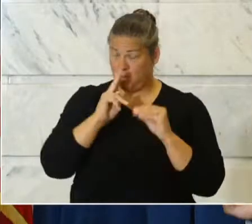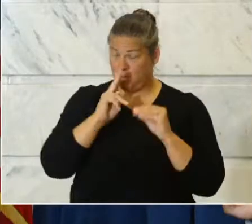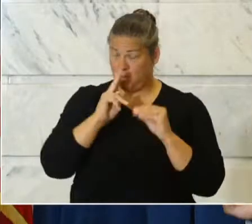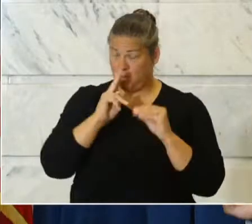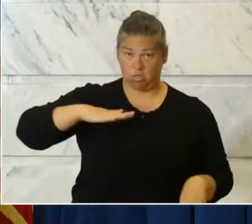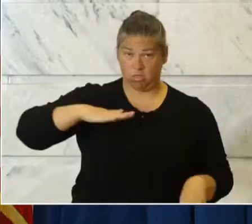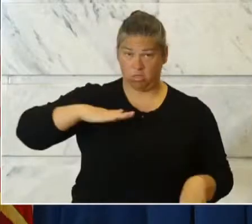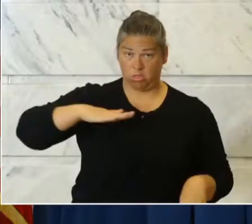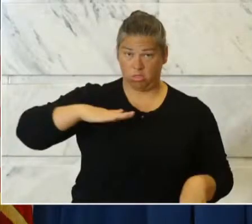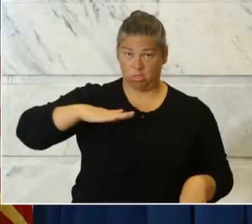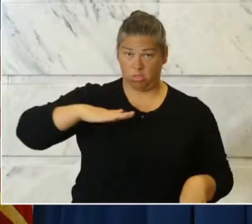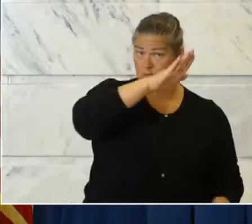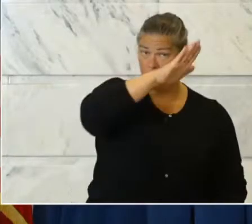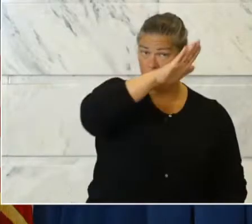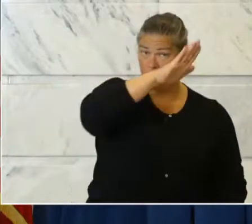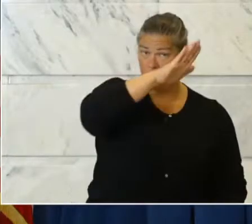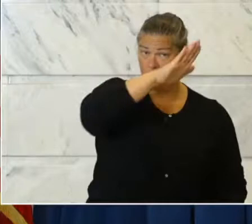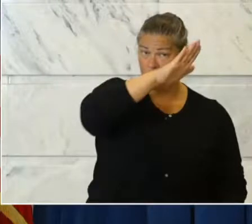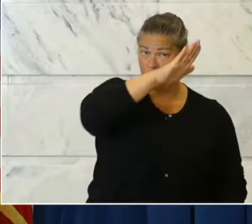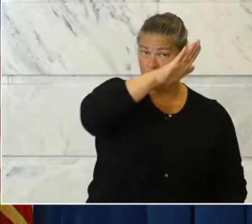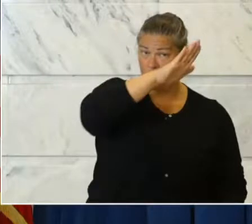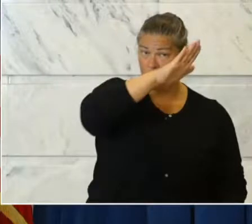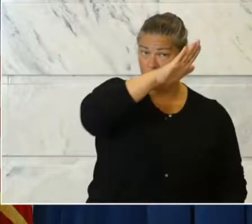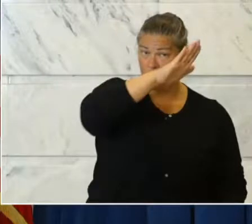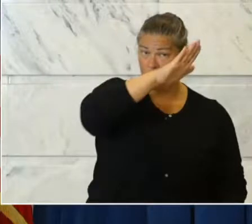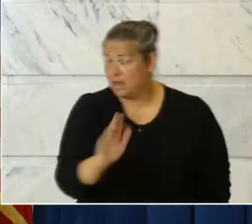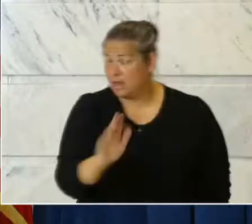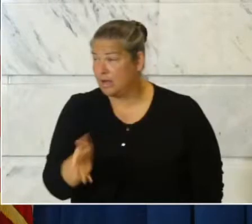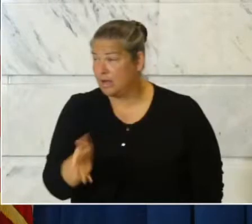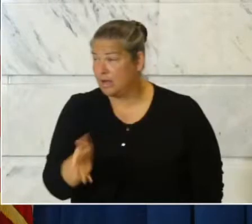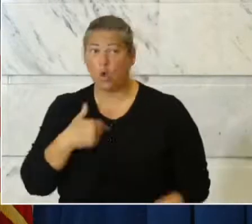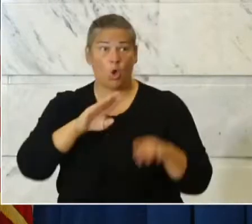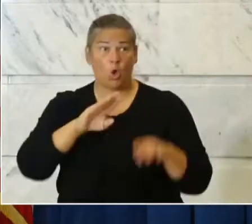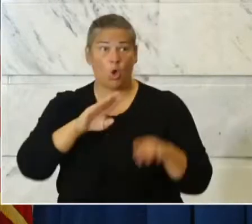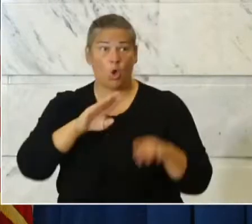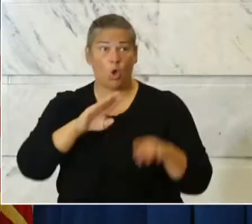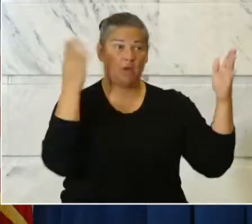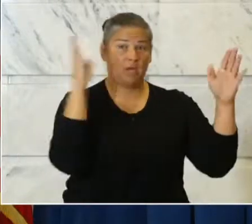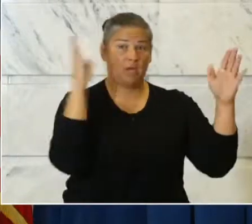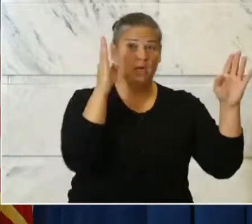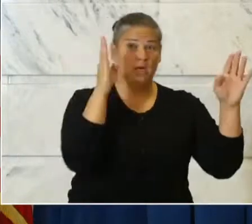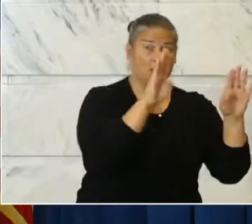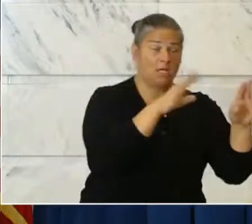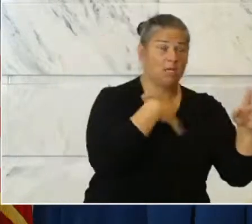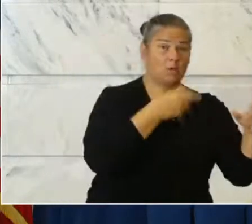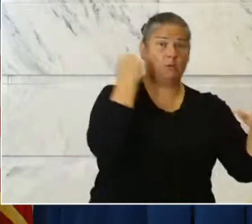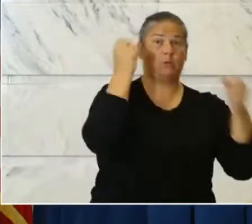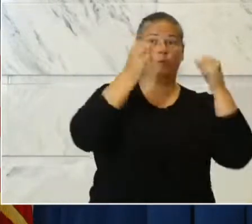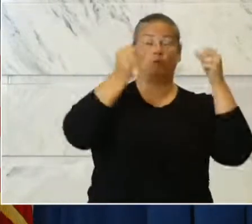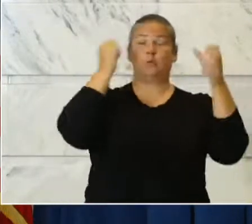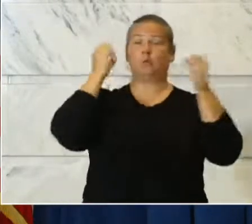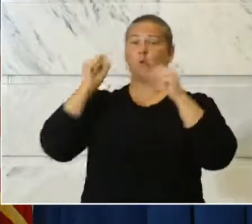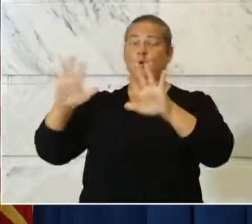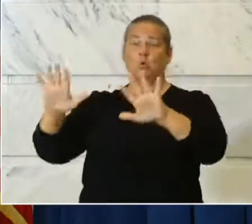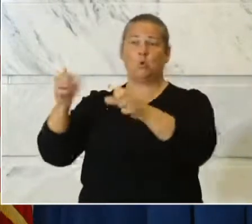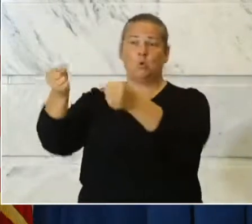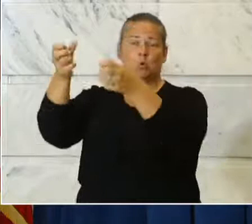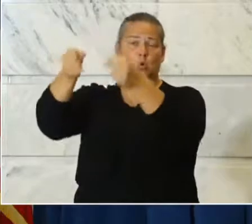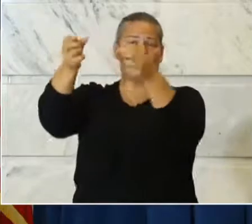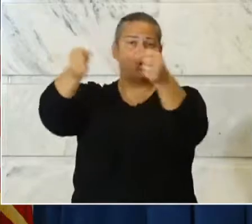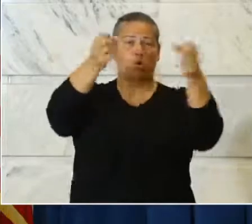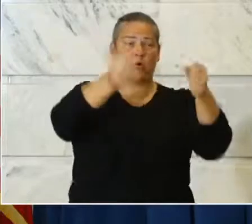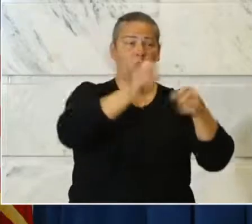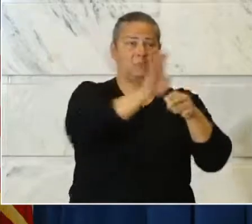to roll back parts of our reopening, reduce capacity at different businesses. We probably will have